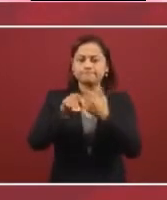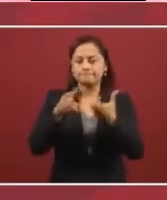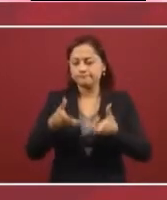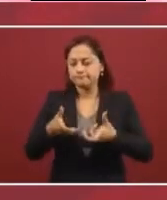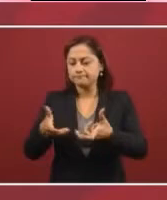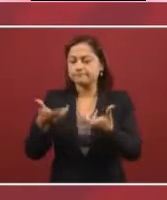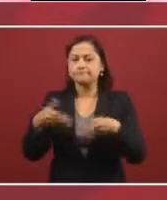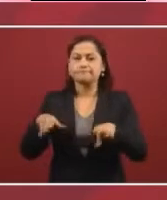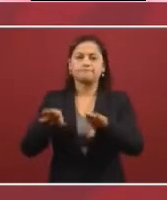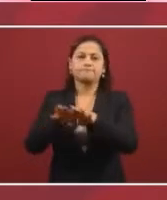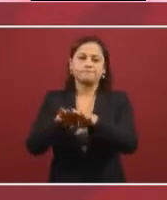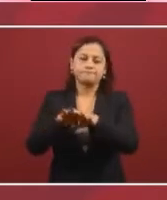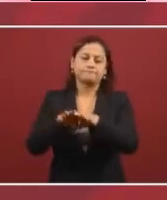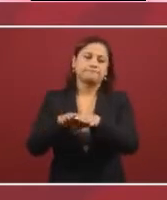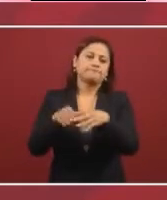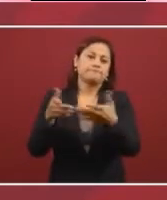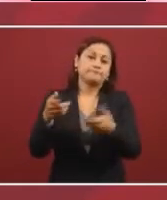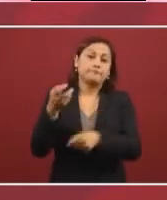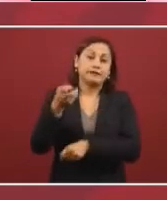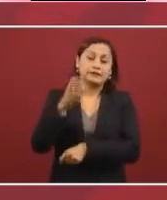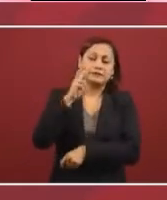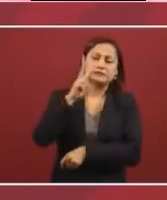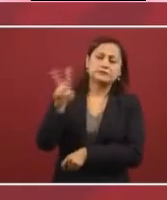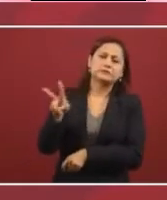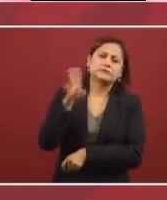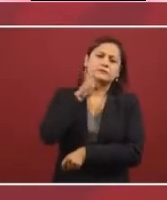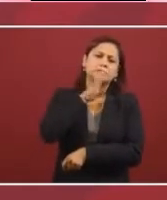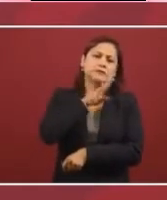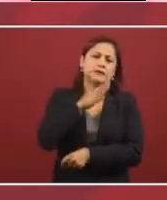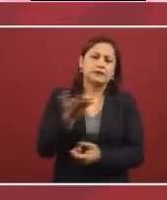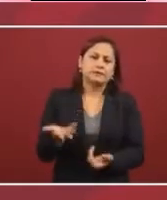fue that bien was visto not seen well.